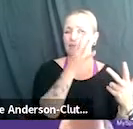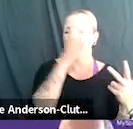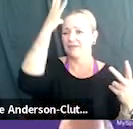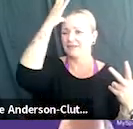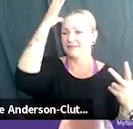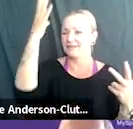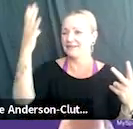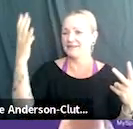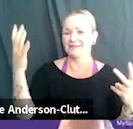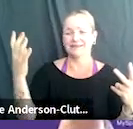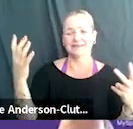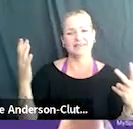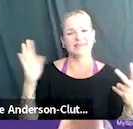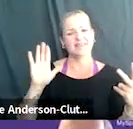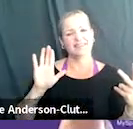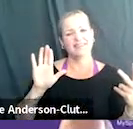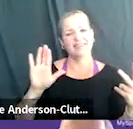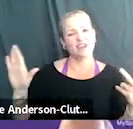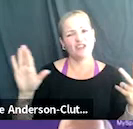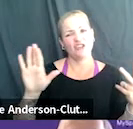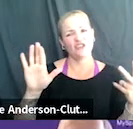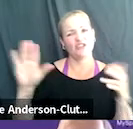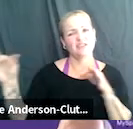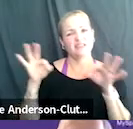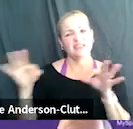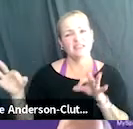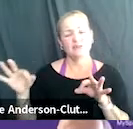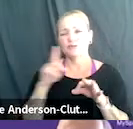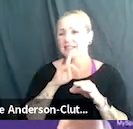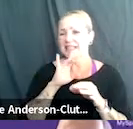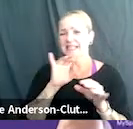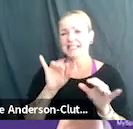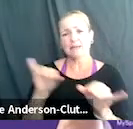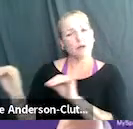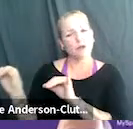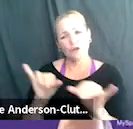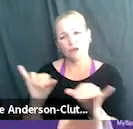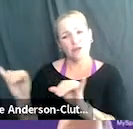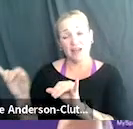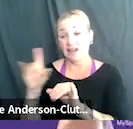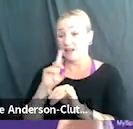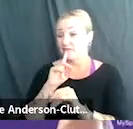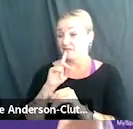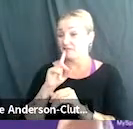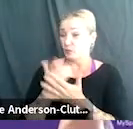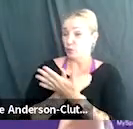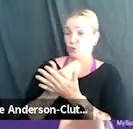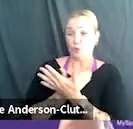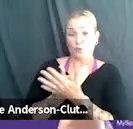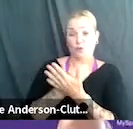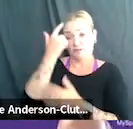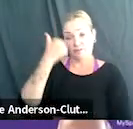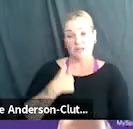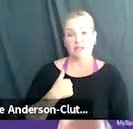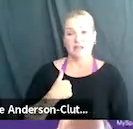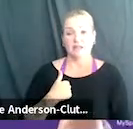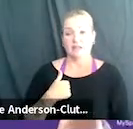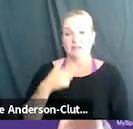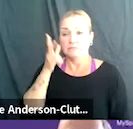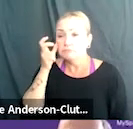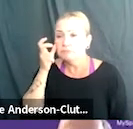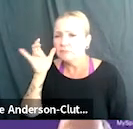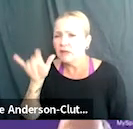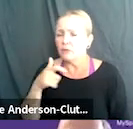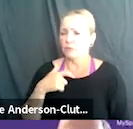think I've seen, I don't think I've seen very often, if at all, previously. So first person, we'll call him